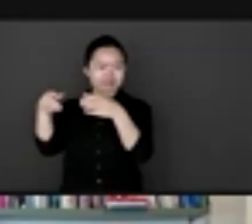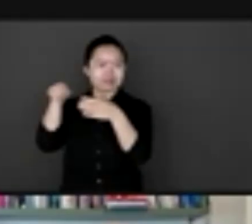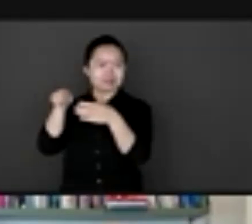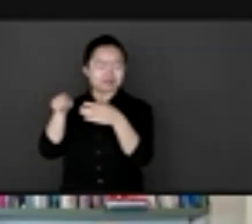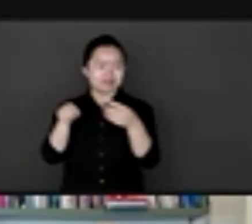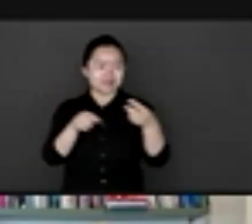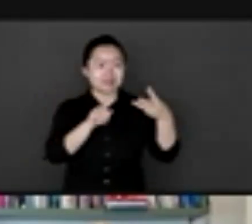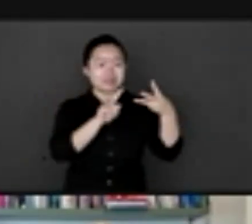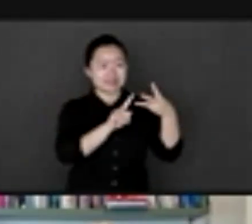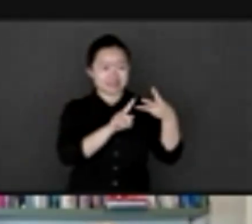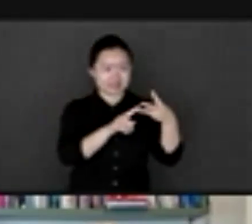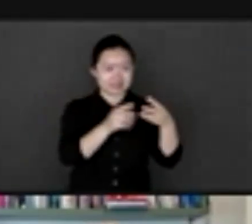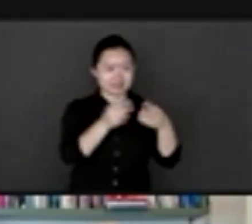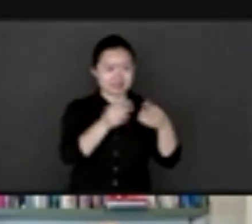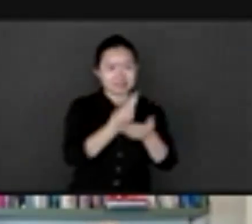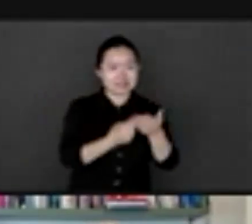Please, one slide more.